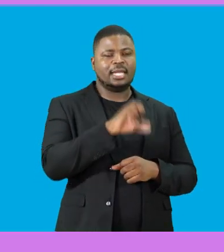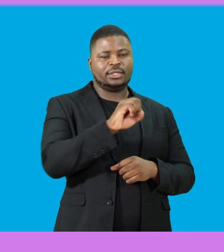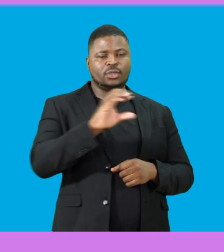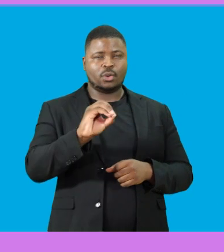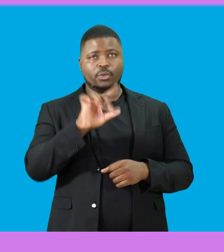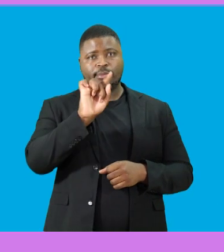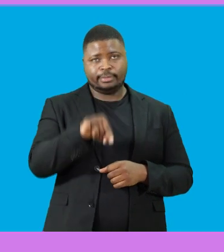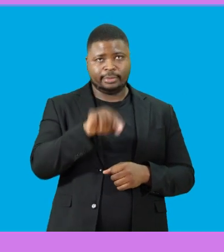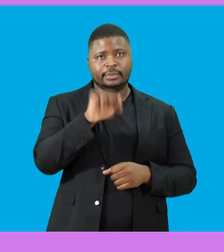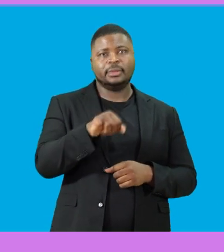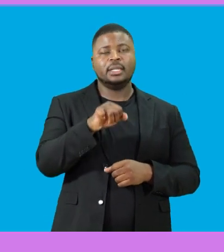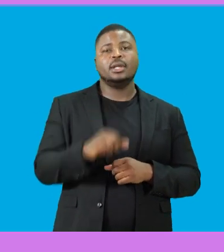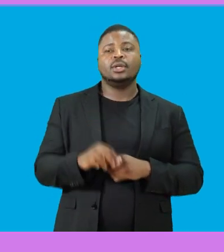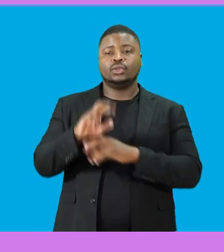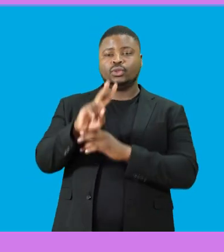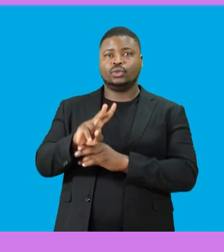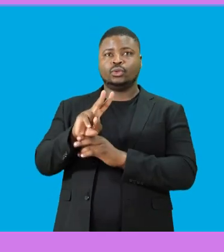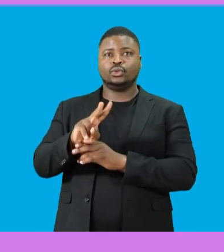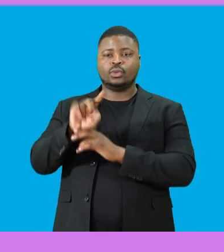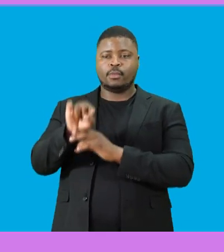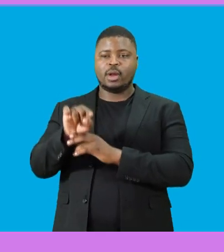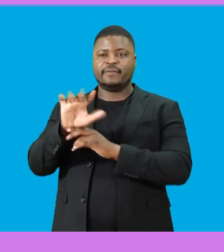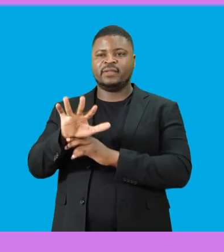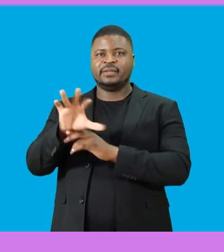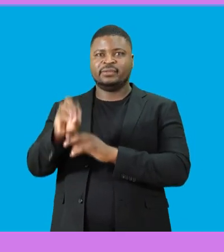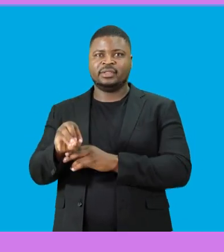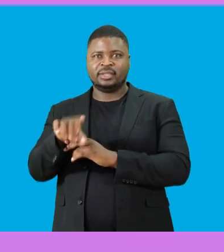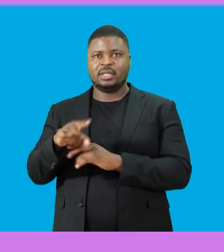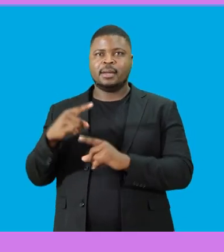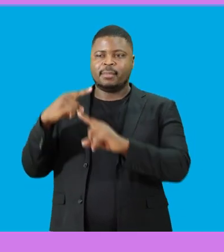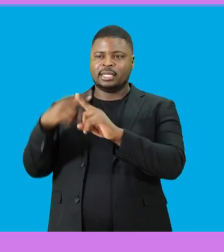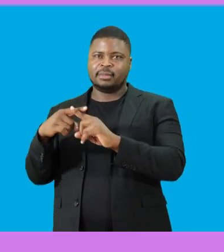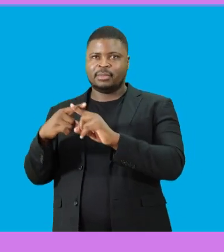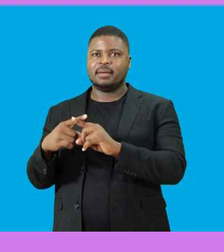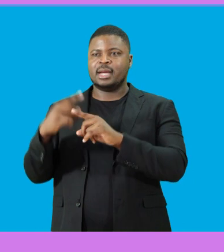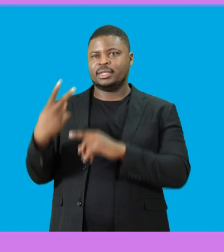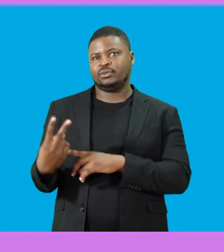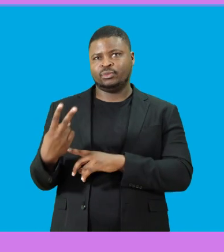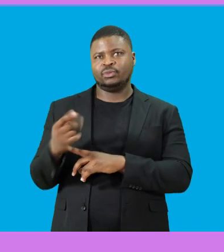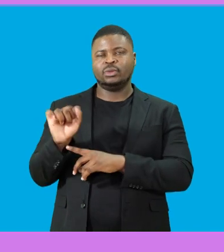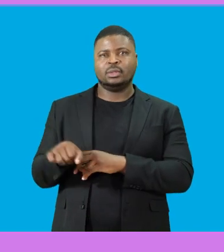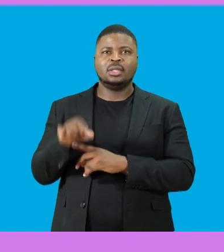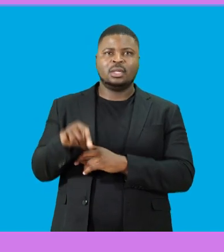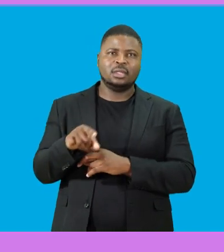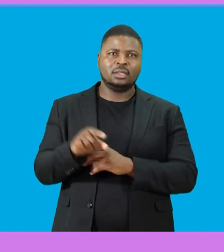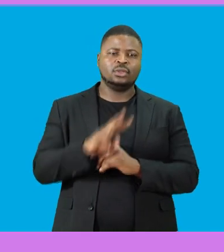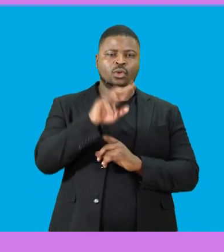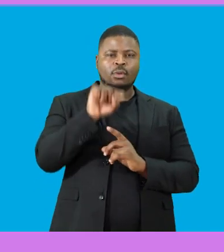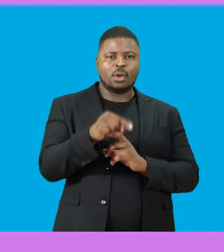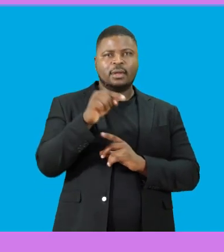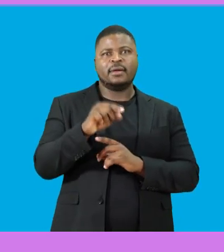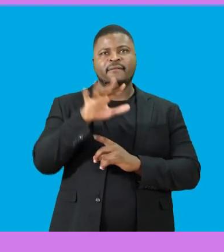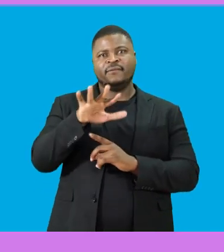as SO. And then we have 2 rand 50 cent multiplied by 2. What is 2 rand